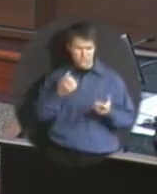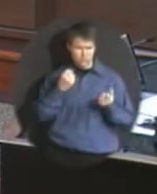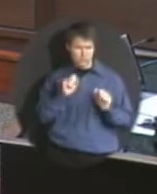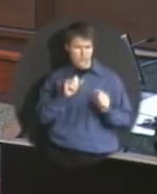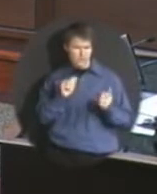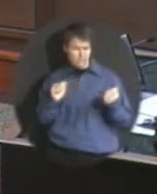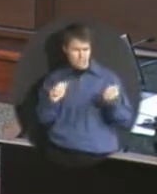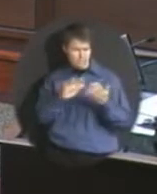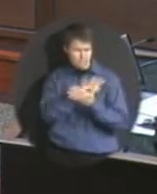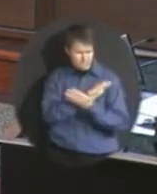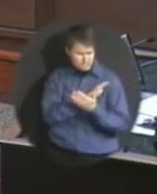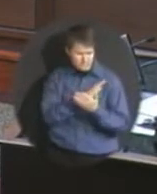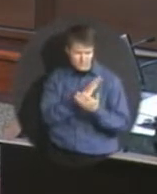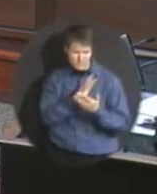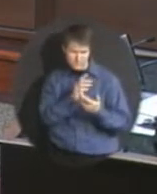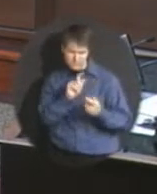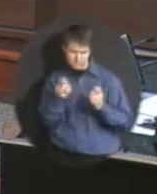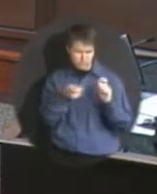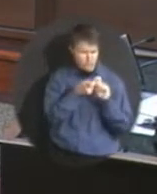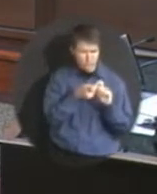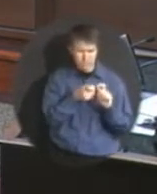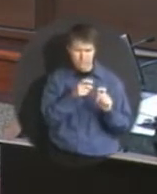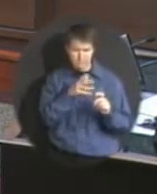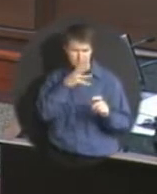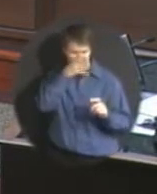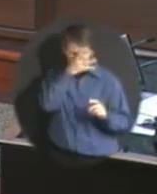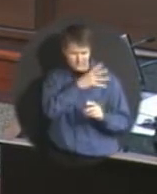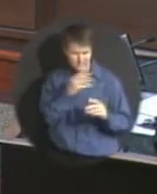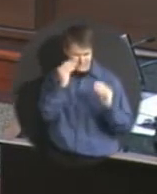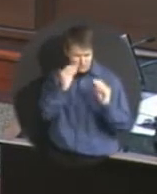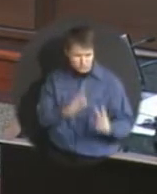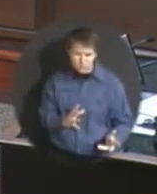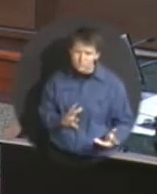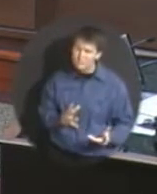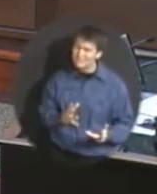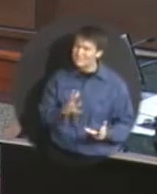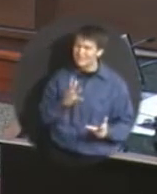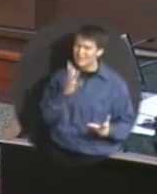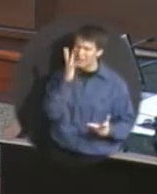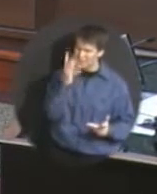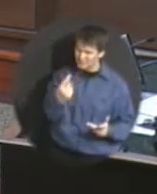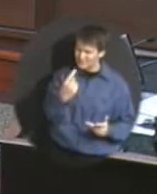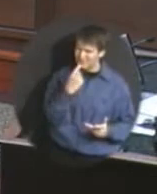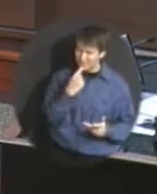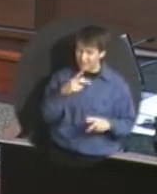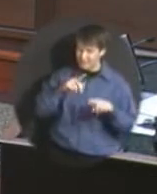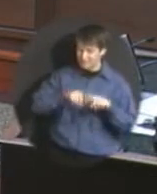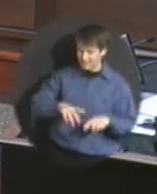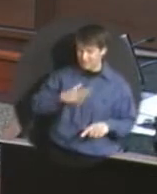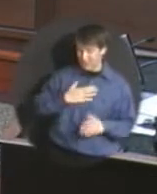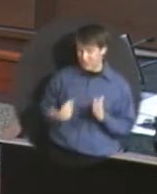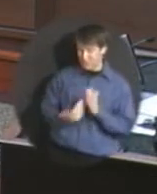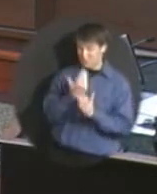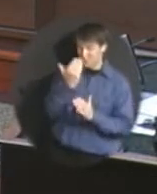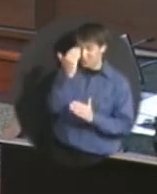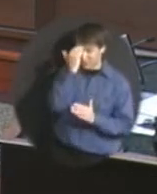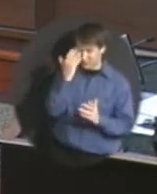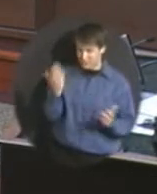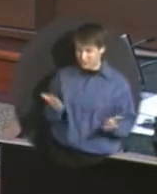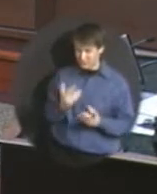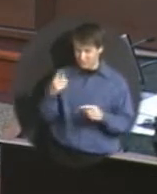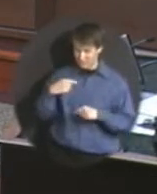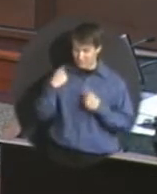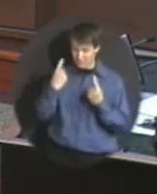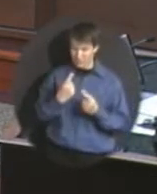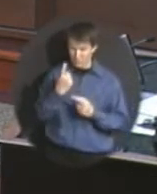deceiving parents and teachers. And I would say, based on my new knowledge, being here for a